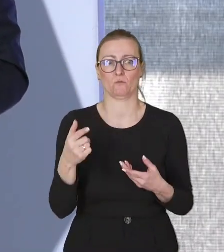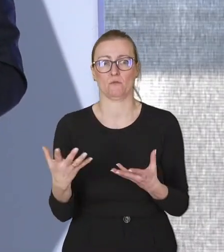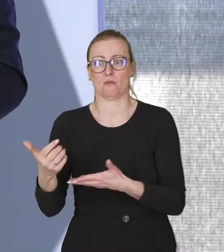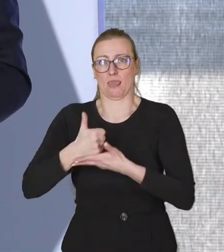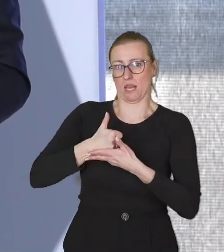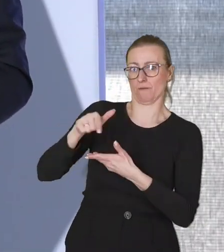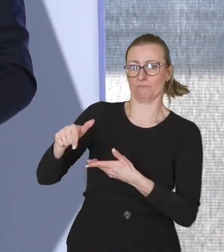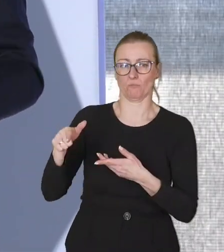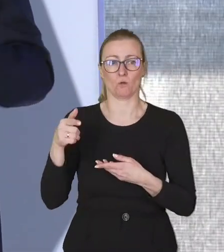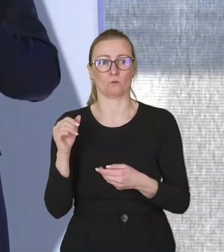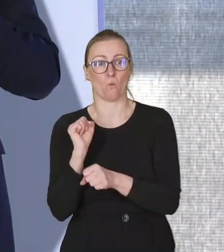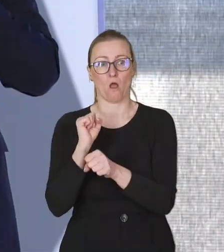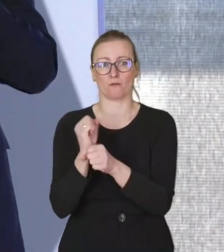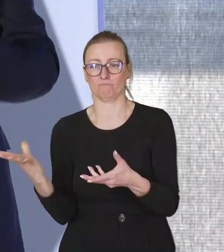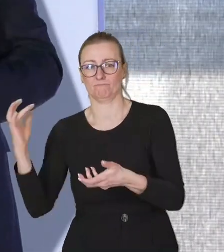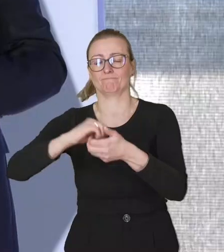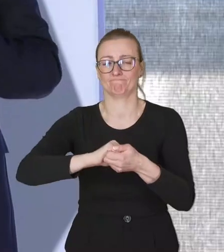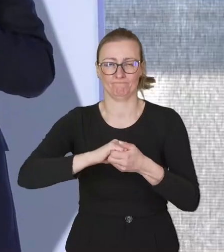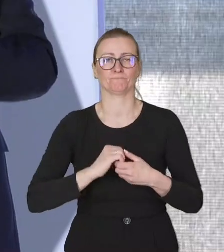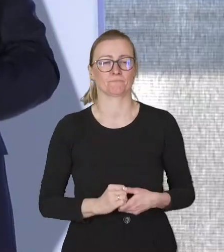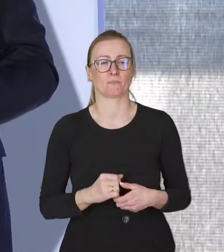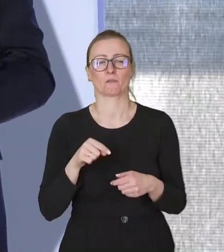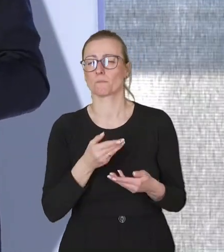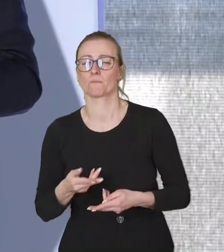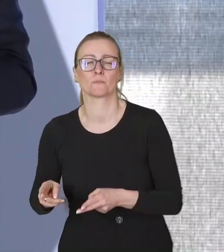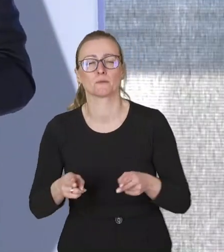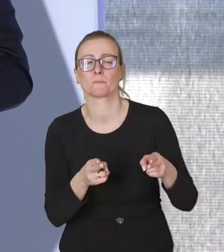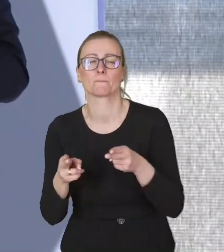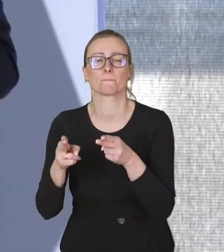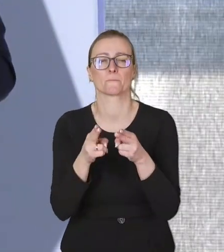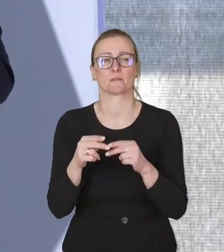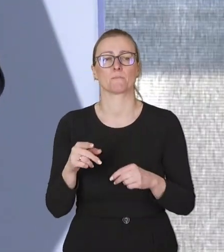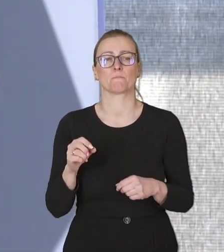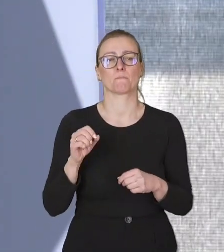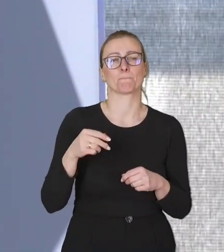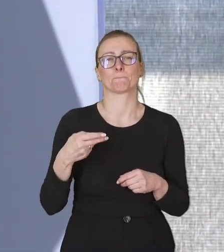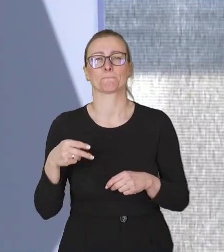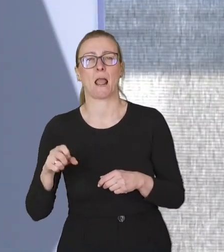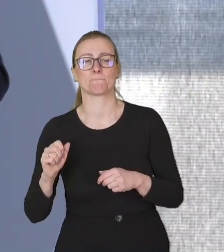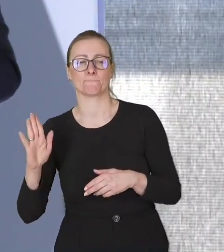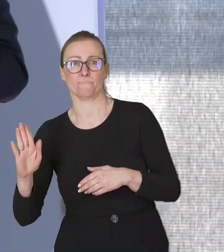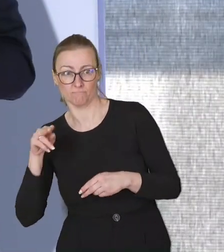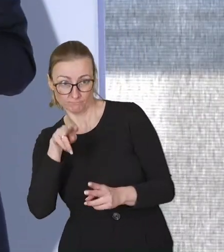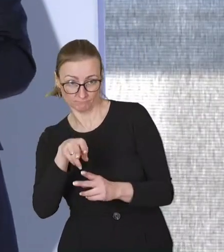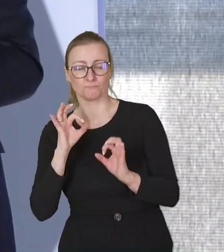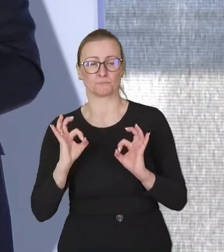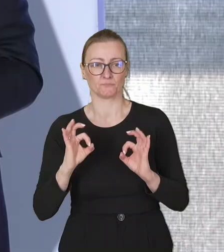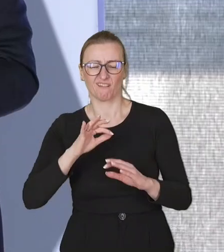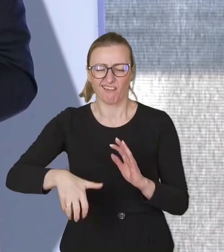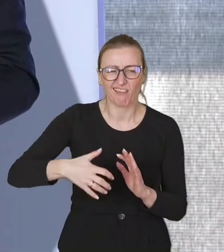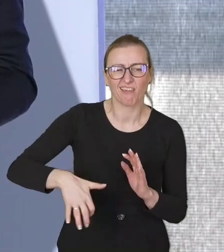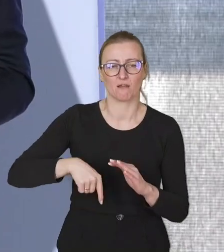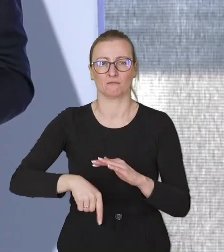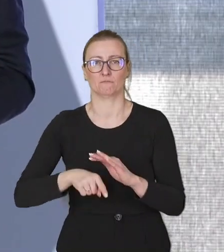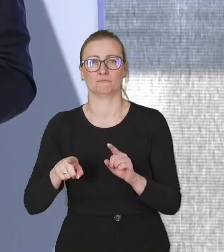clearly connects the next generation or the reinforcement of the Green Deal in the context